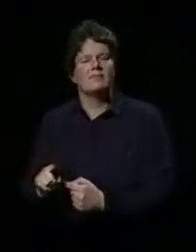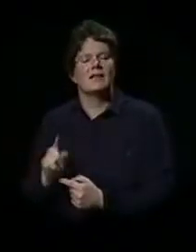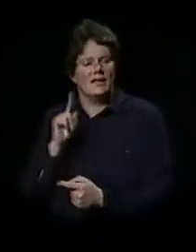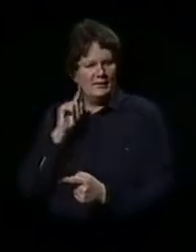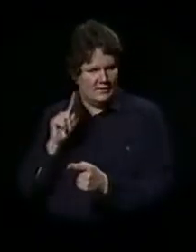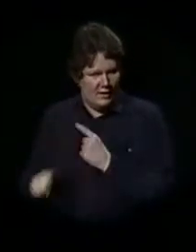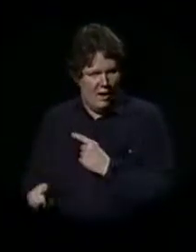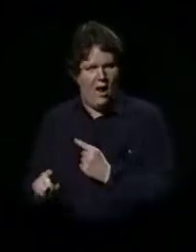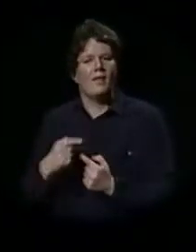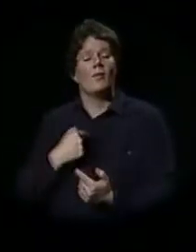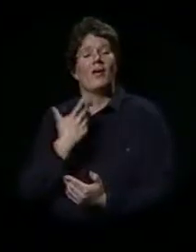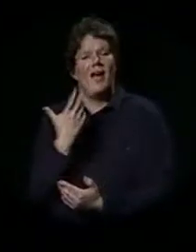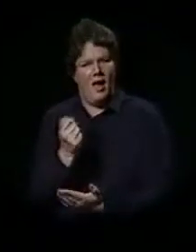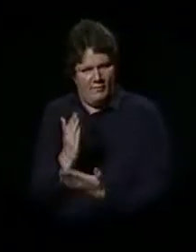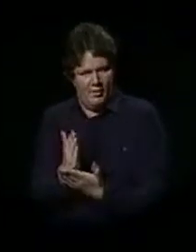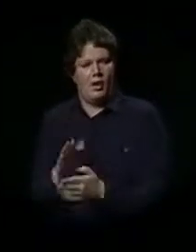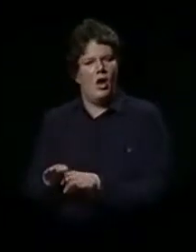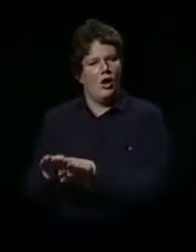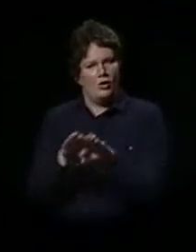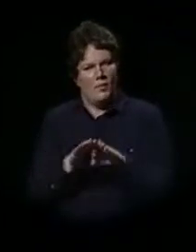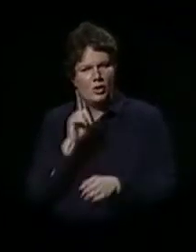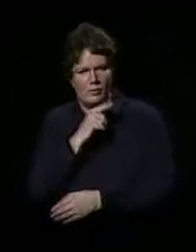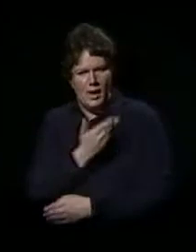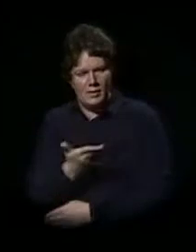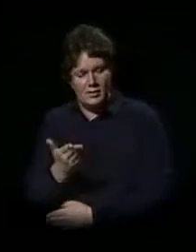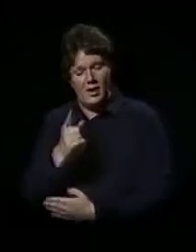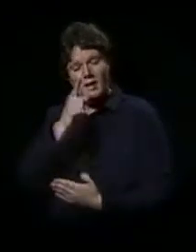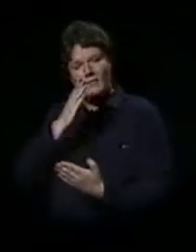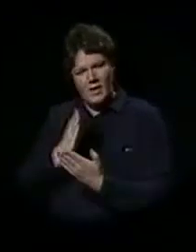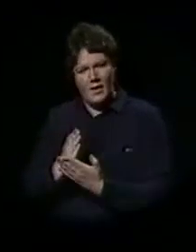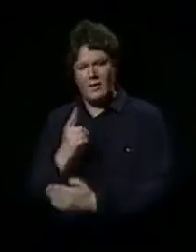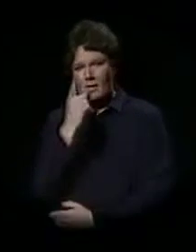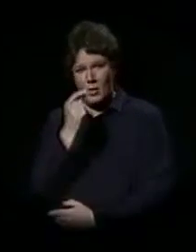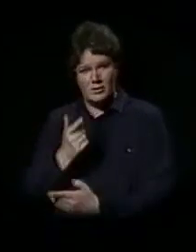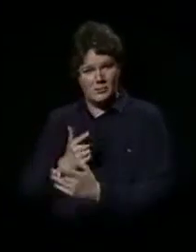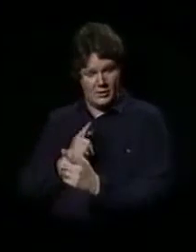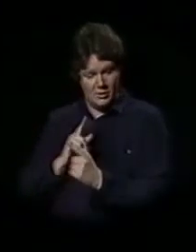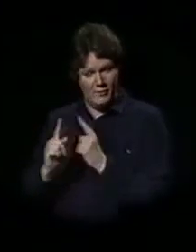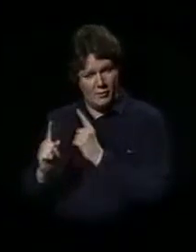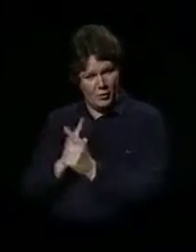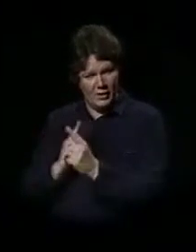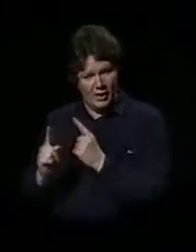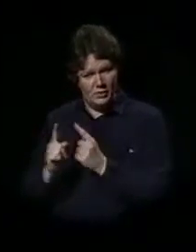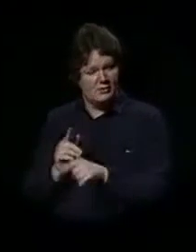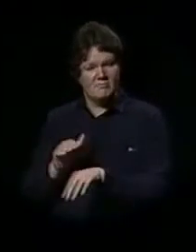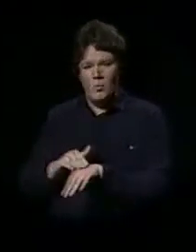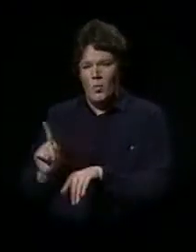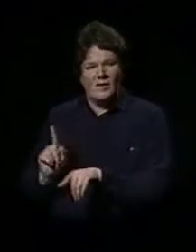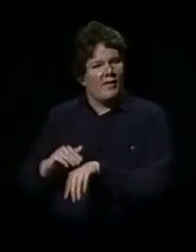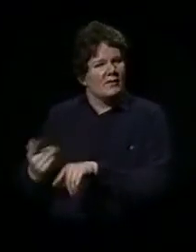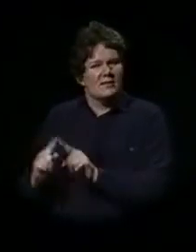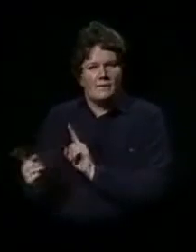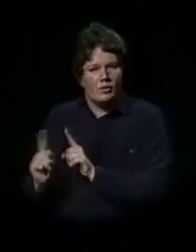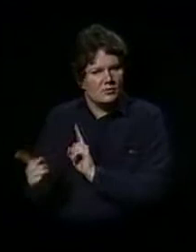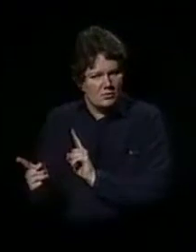deny that we have a common humanity. Faith in the possibility of human communication, however great the differences between